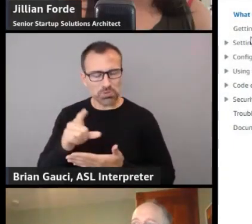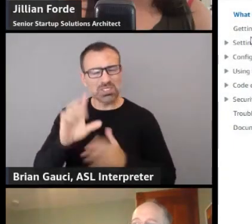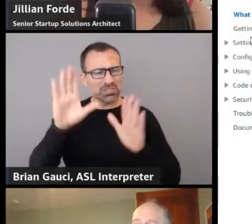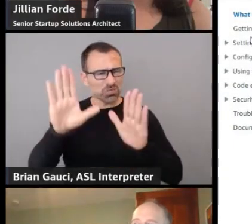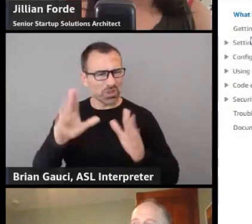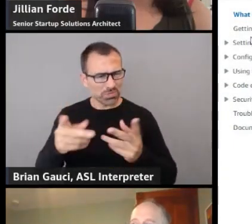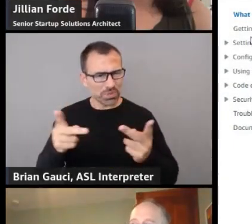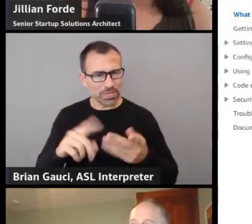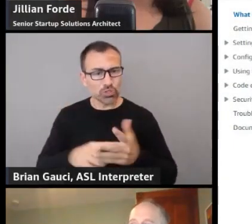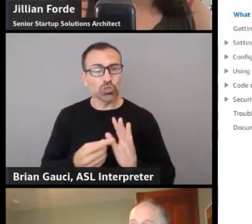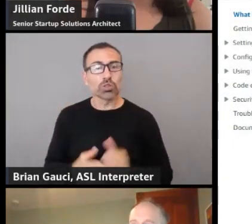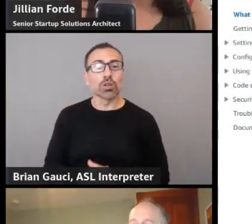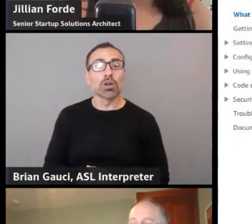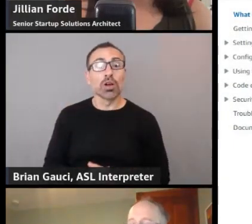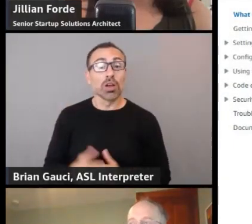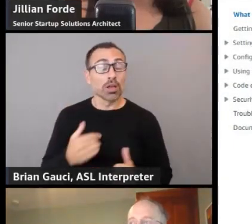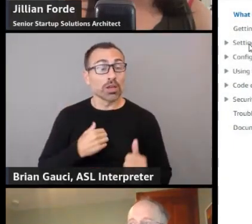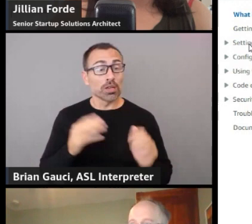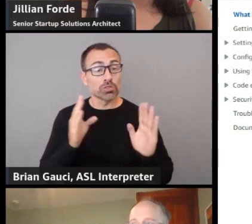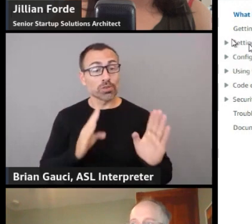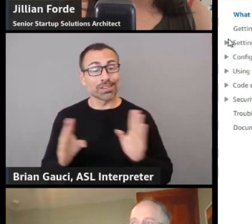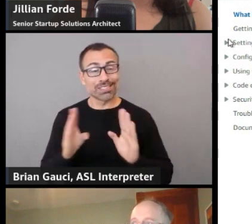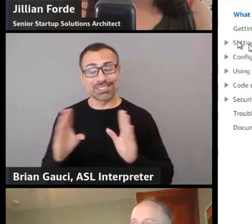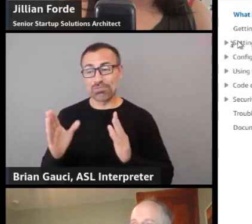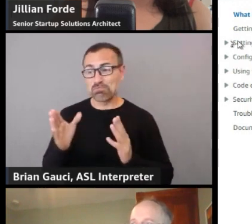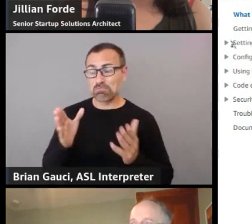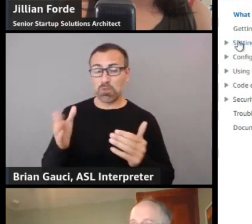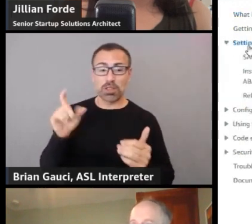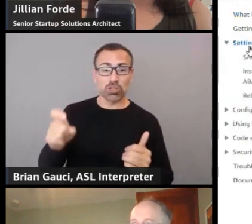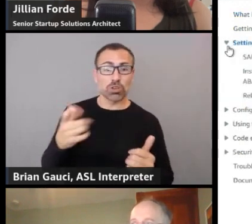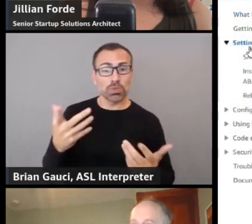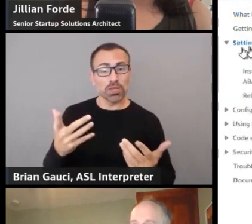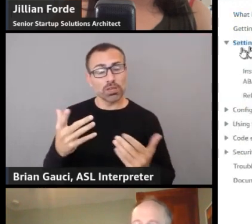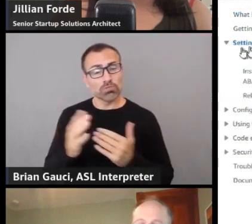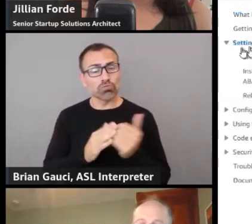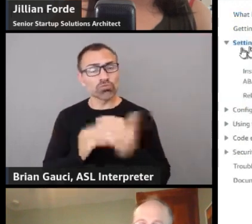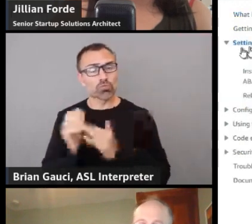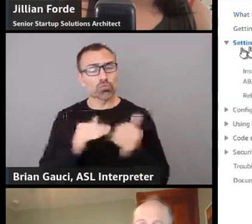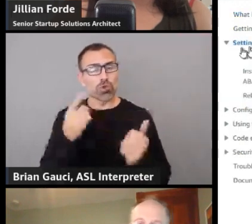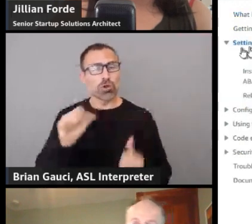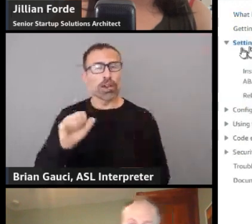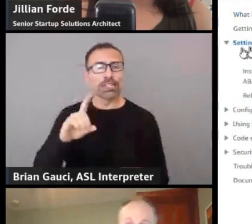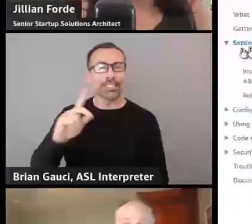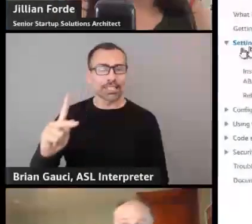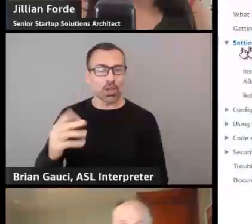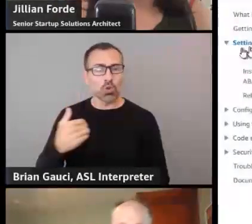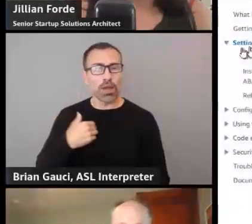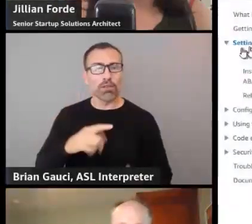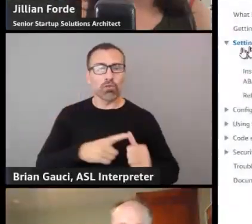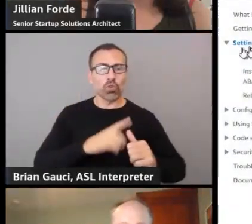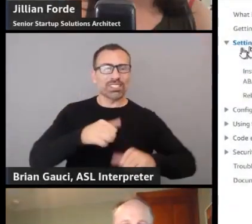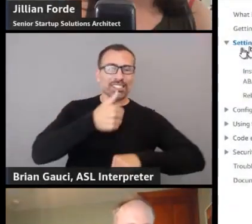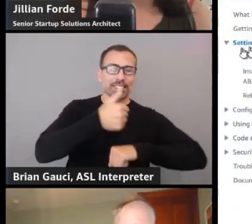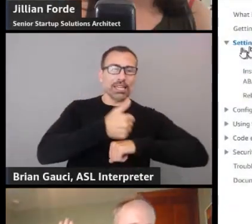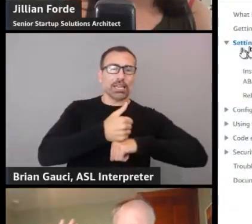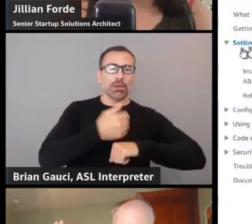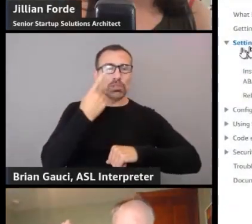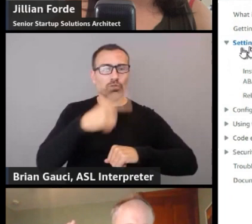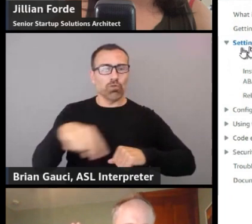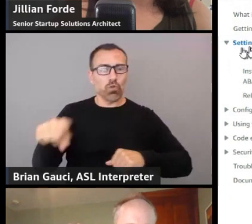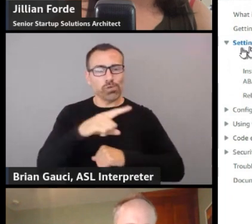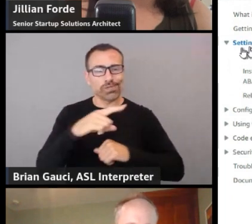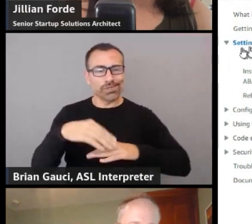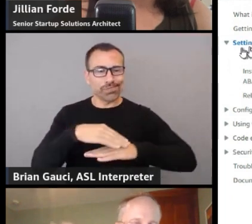got it organized in a way that I think will be comfortable for SAP customers. We've got a setting up section, which is appropriate for your basis administrator. That's what we call